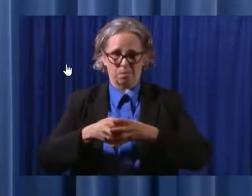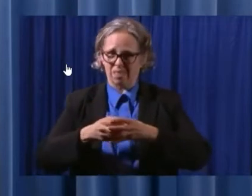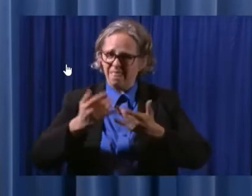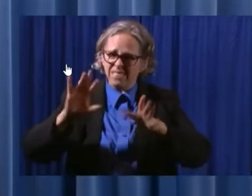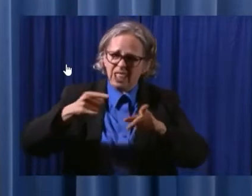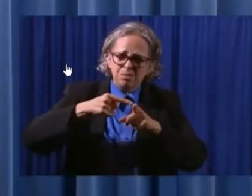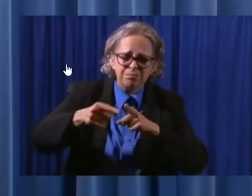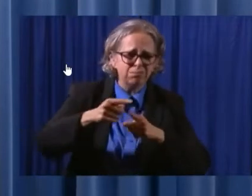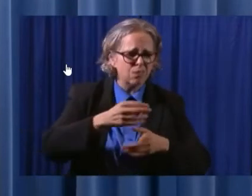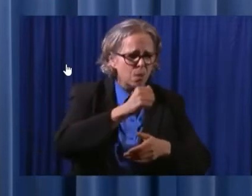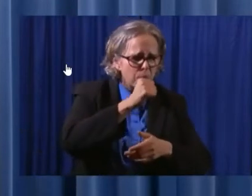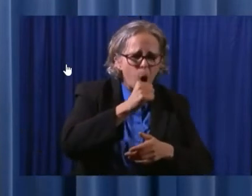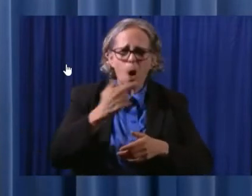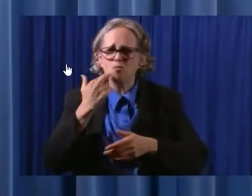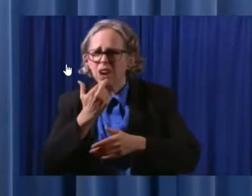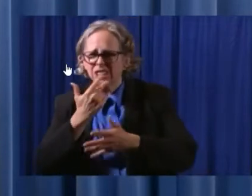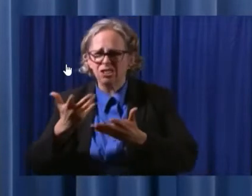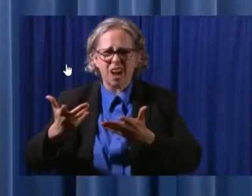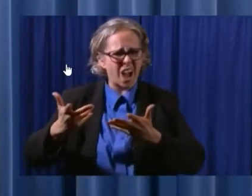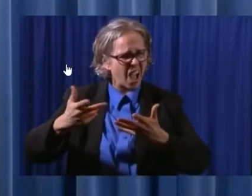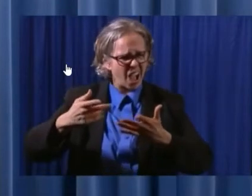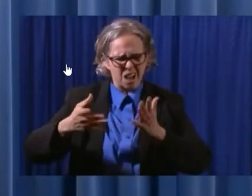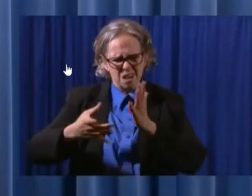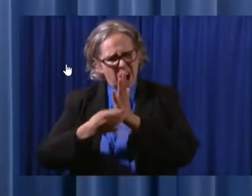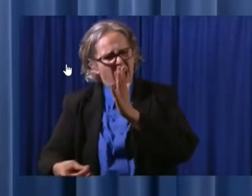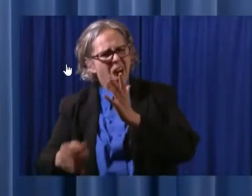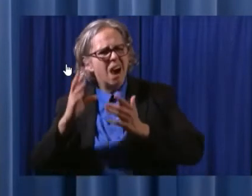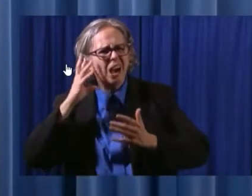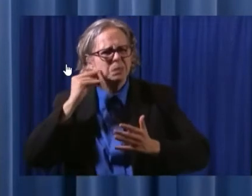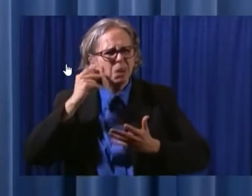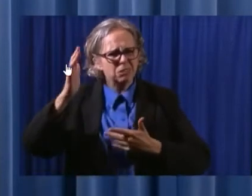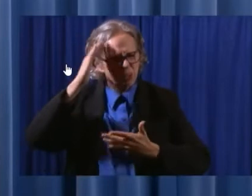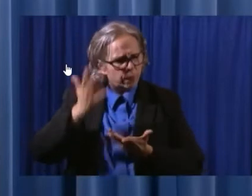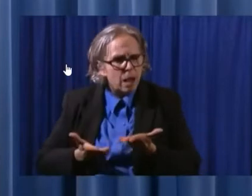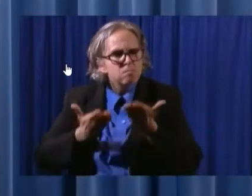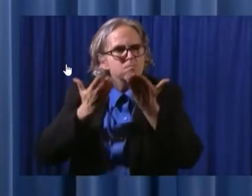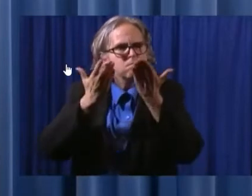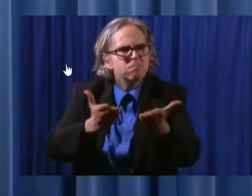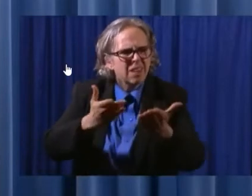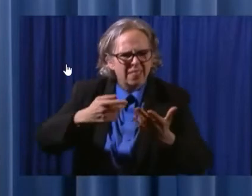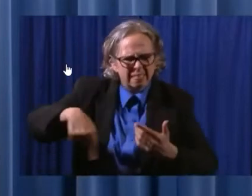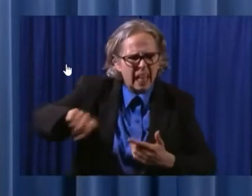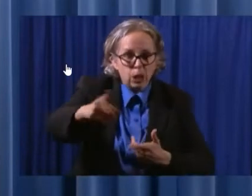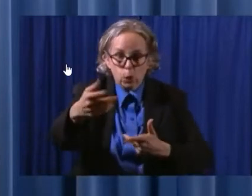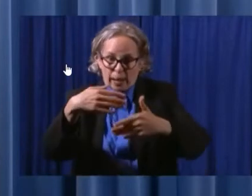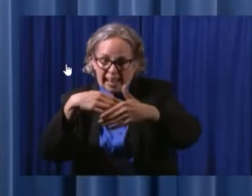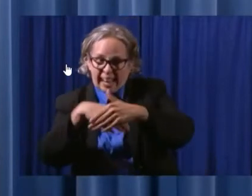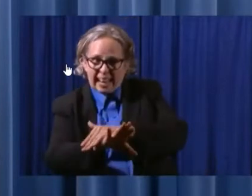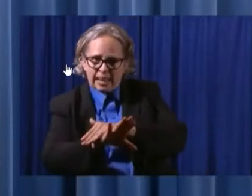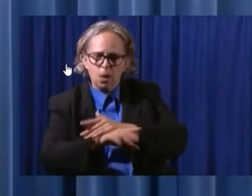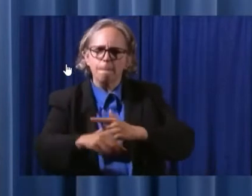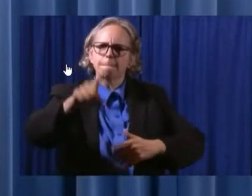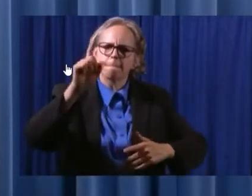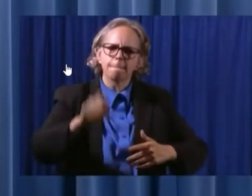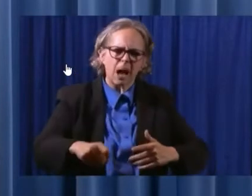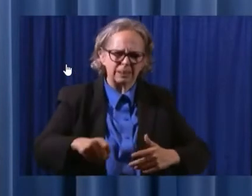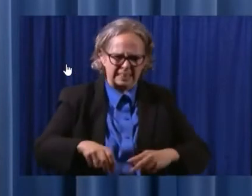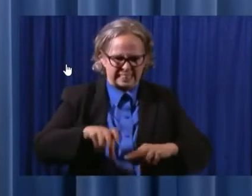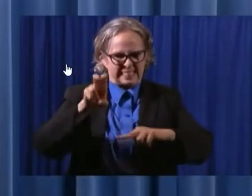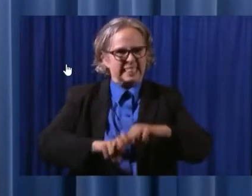restaurant owners, one of the recommendations they came back with was that in a bar, people must be seated. They cannot be